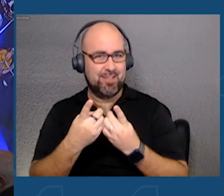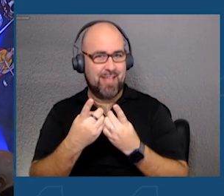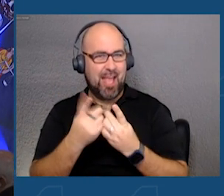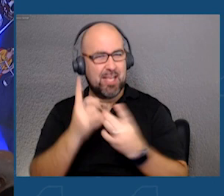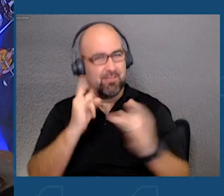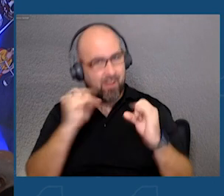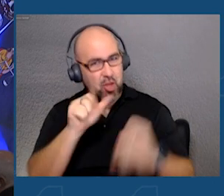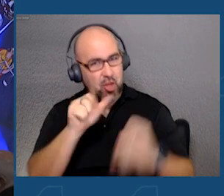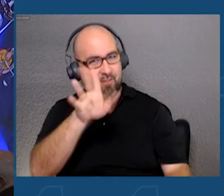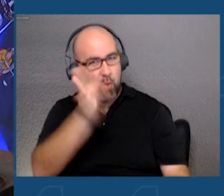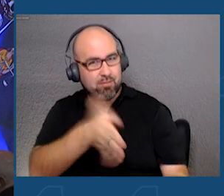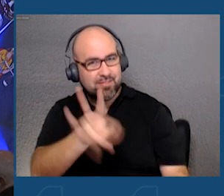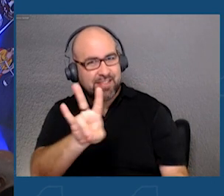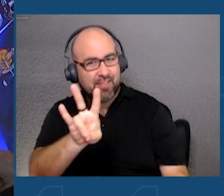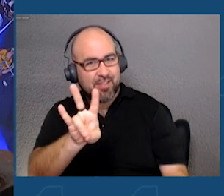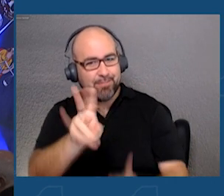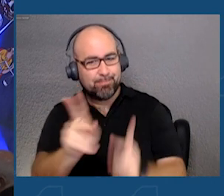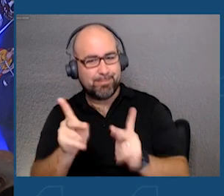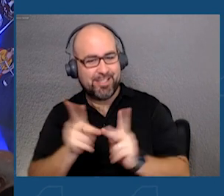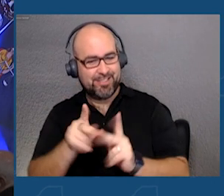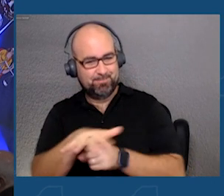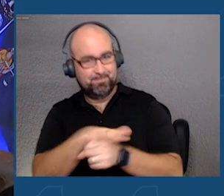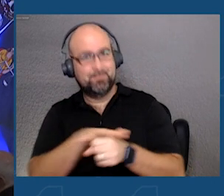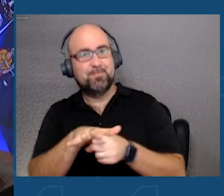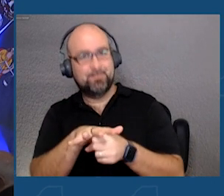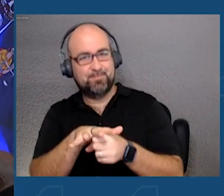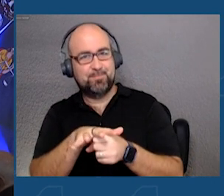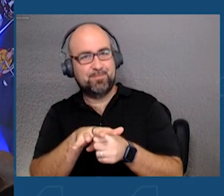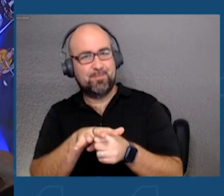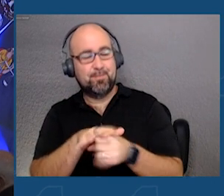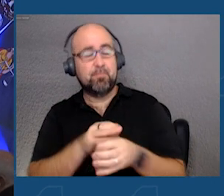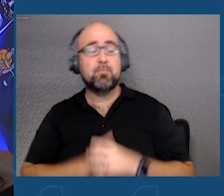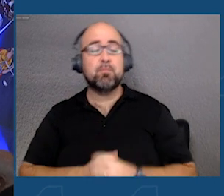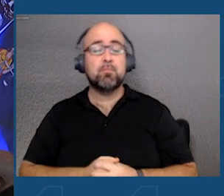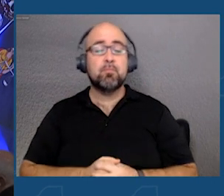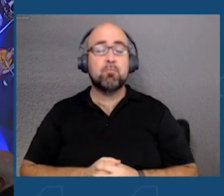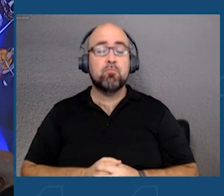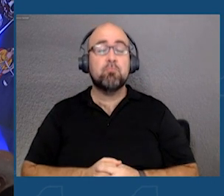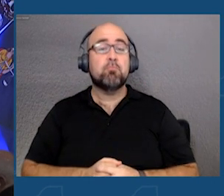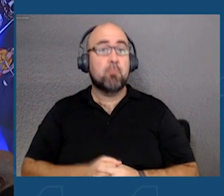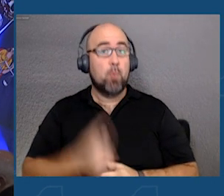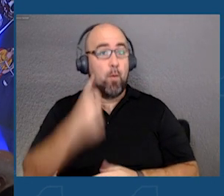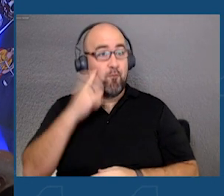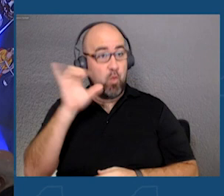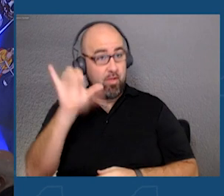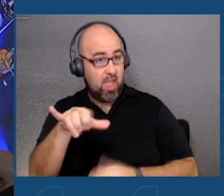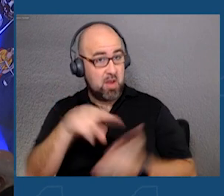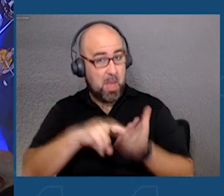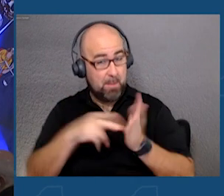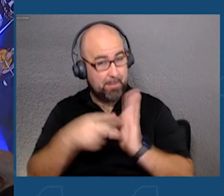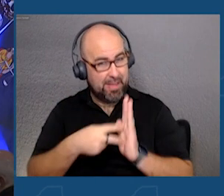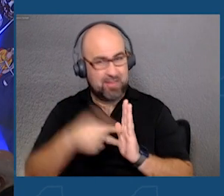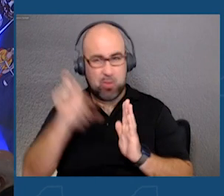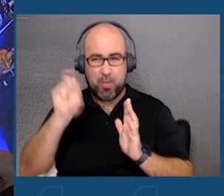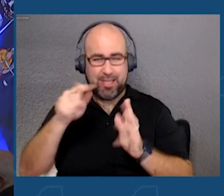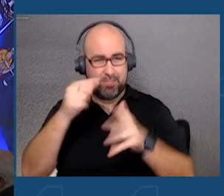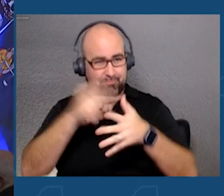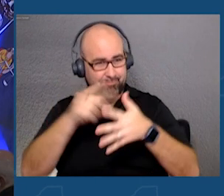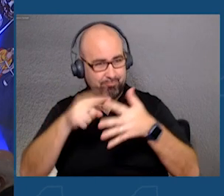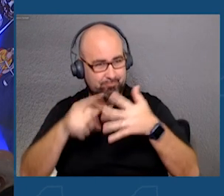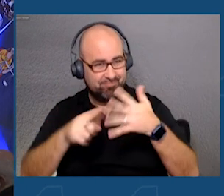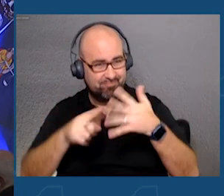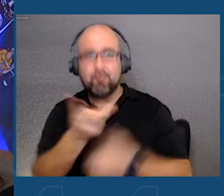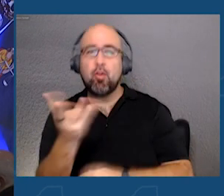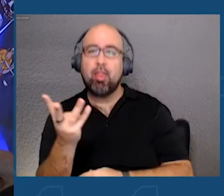places. And in order to do that, we have to do several things. Number one,